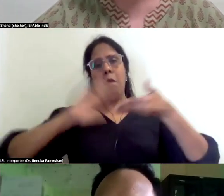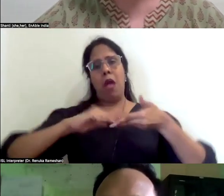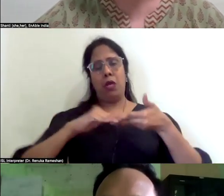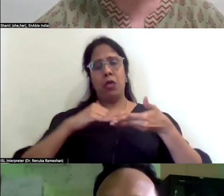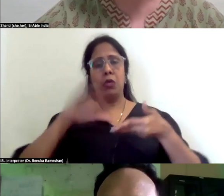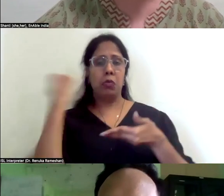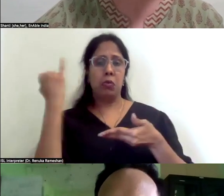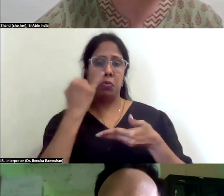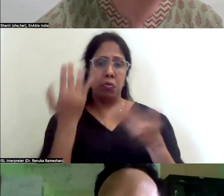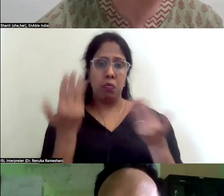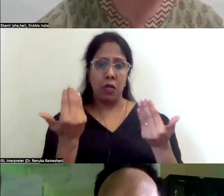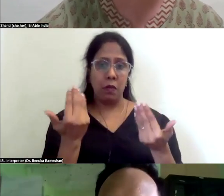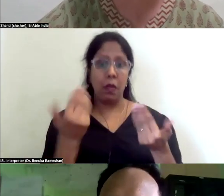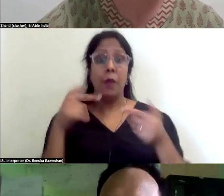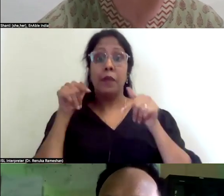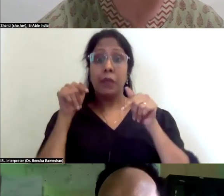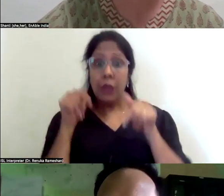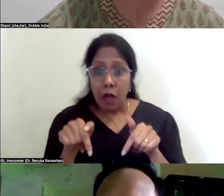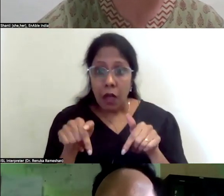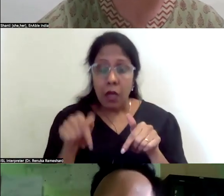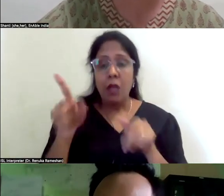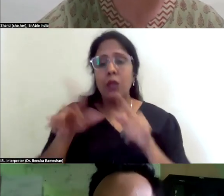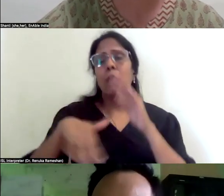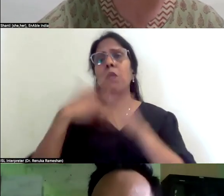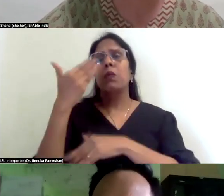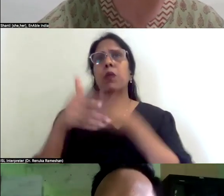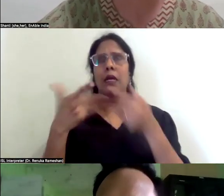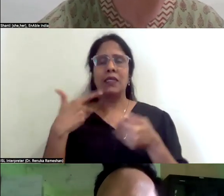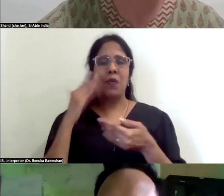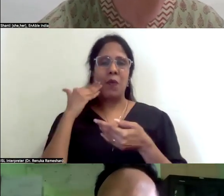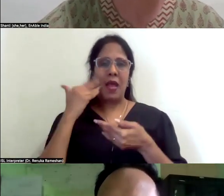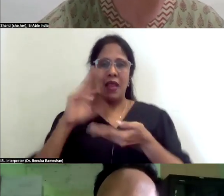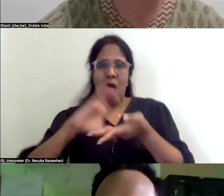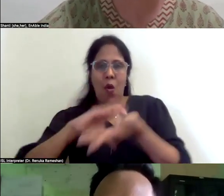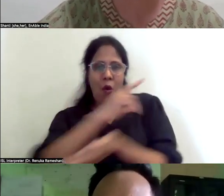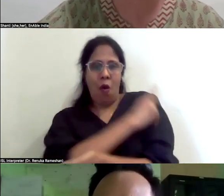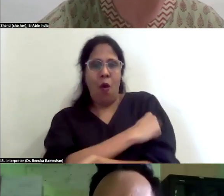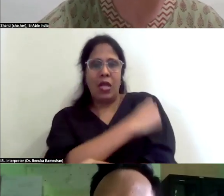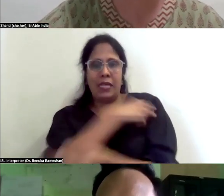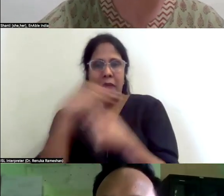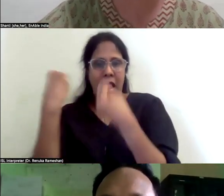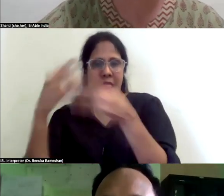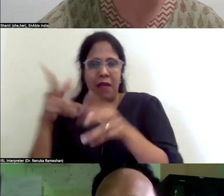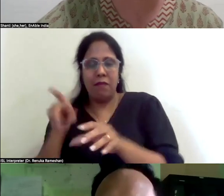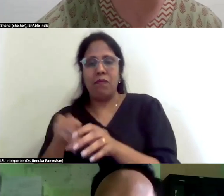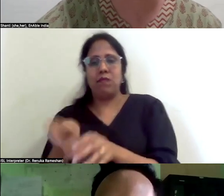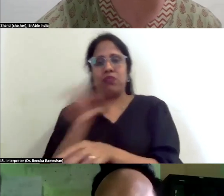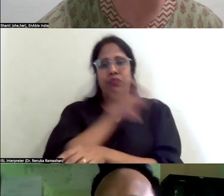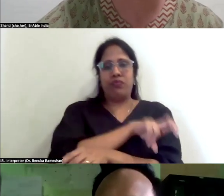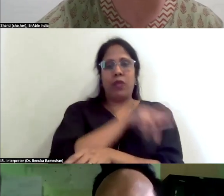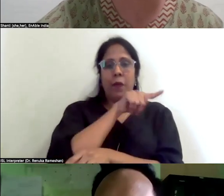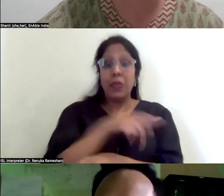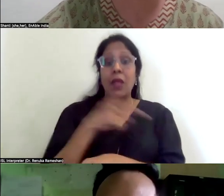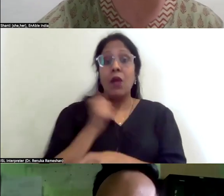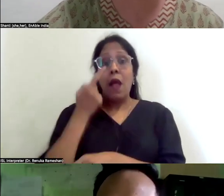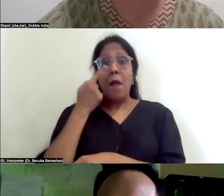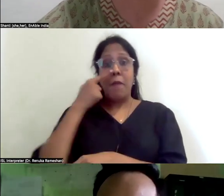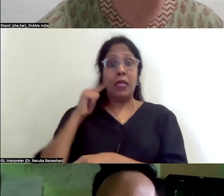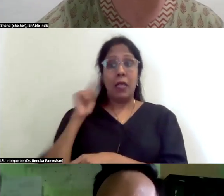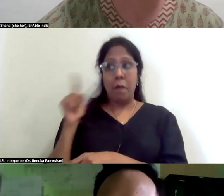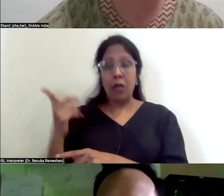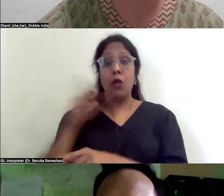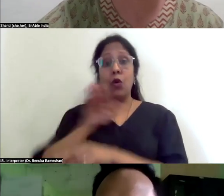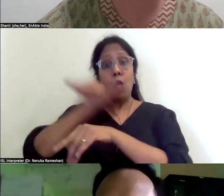that, before one day before discharging, they called my parents and my brother-in-law who are